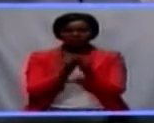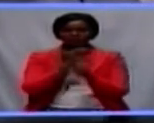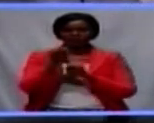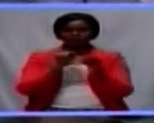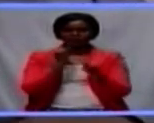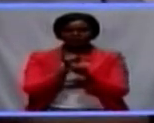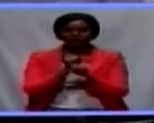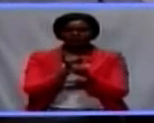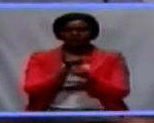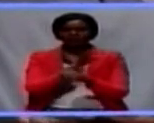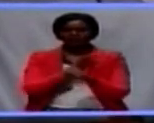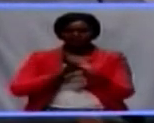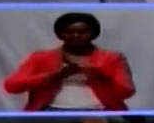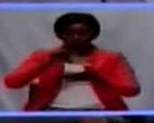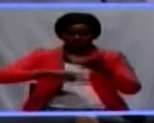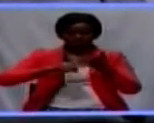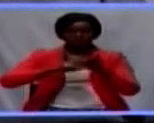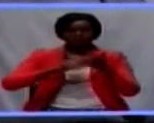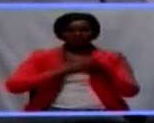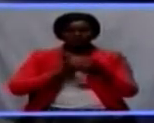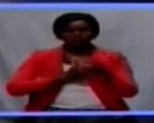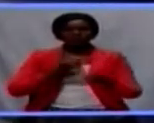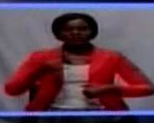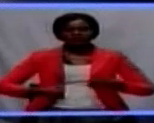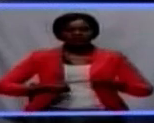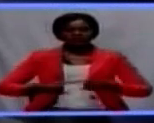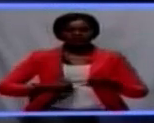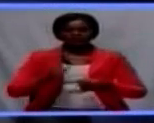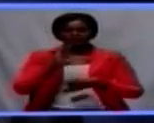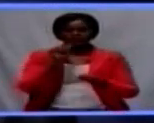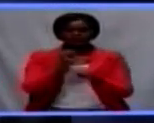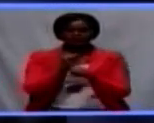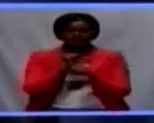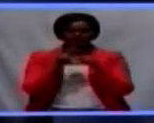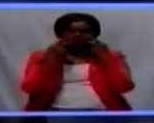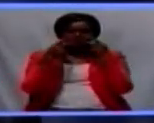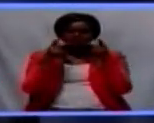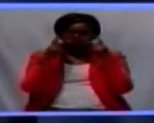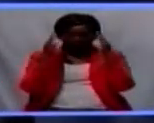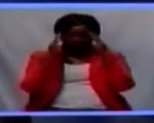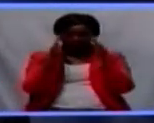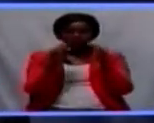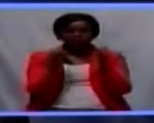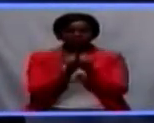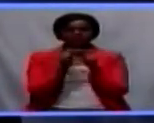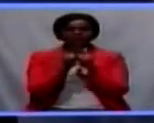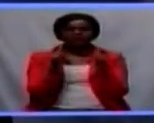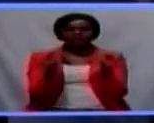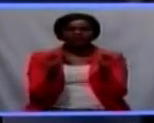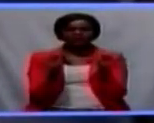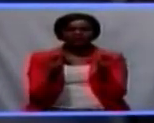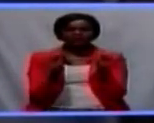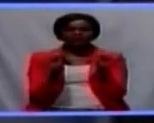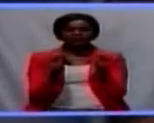was in taxation, and I started enjoying it. But coming into a job that draws so much public attention with the criticism that comes with it, some